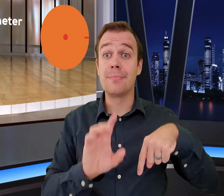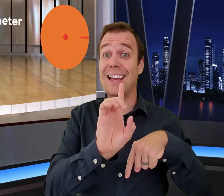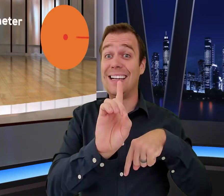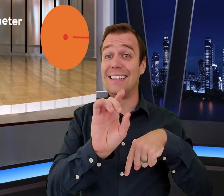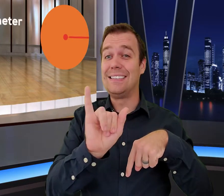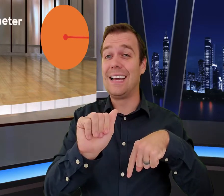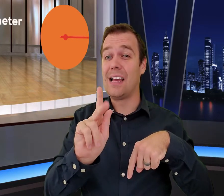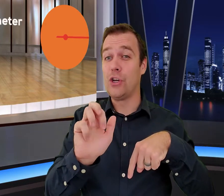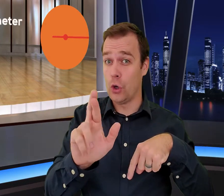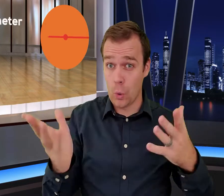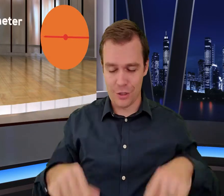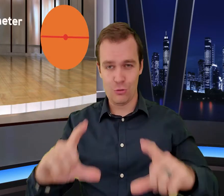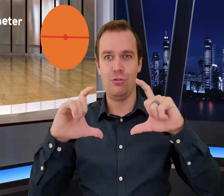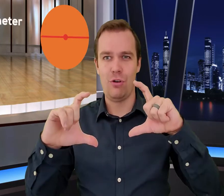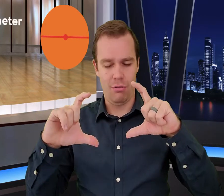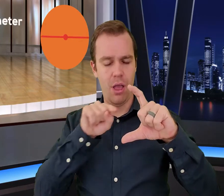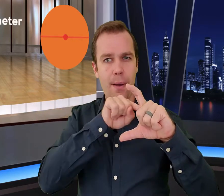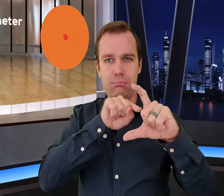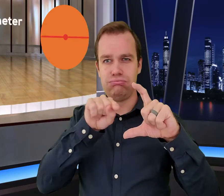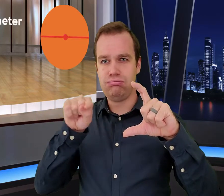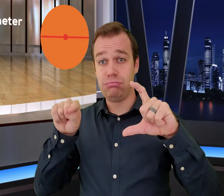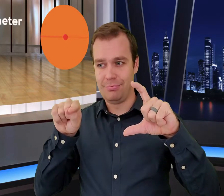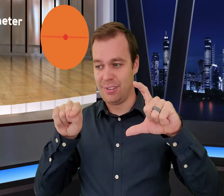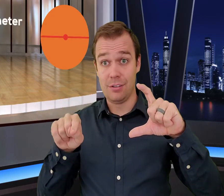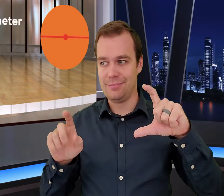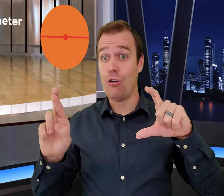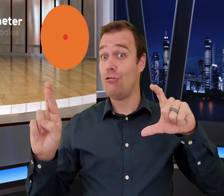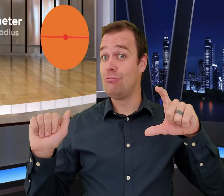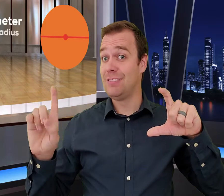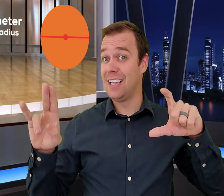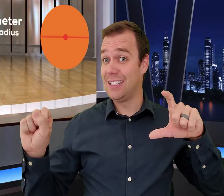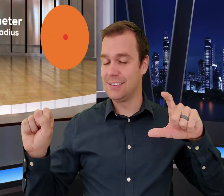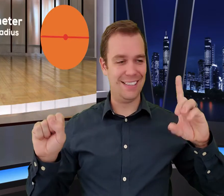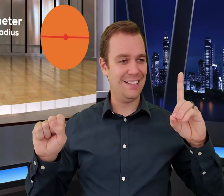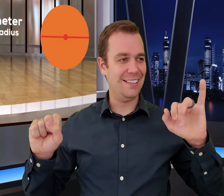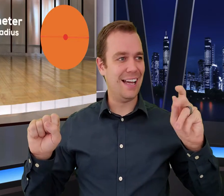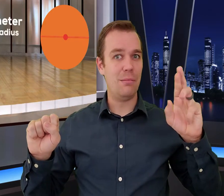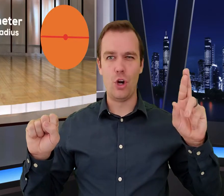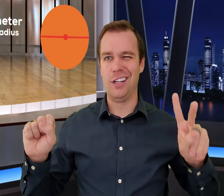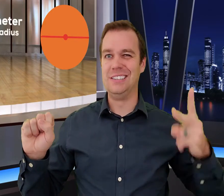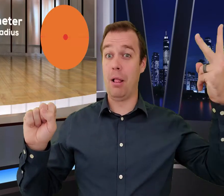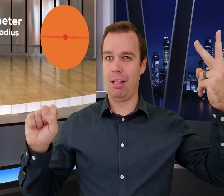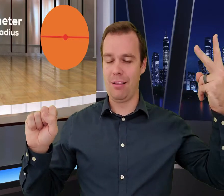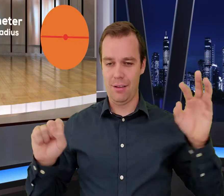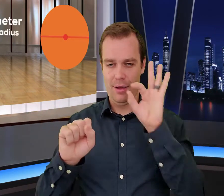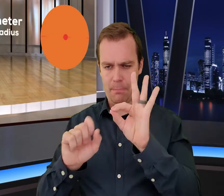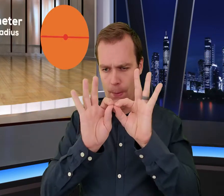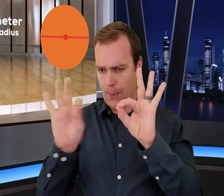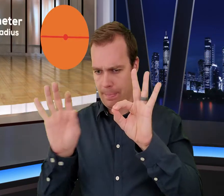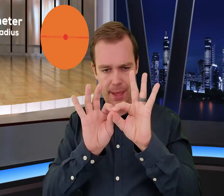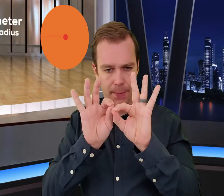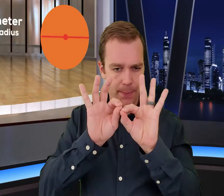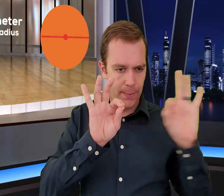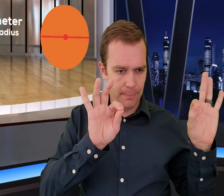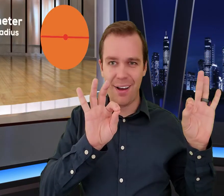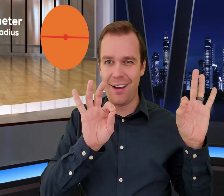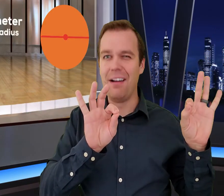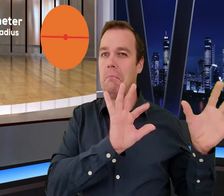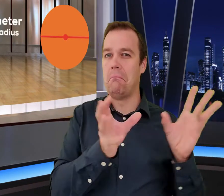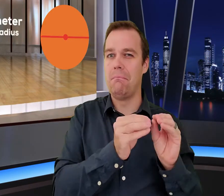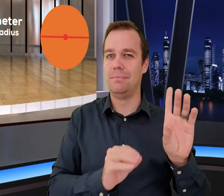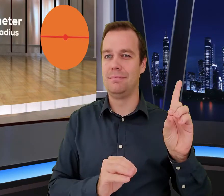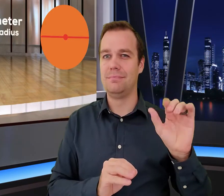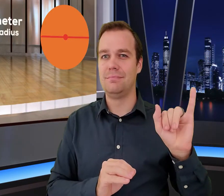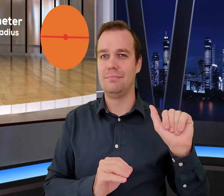Diameter is the distance across a circle. It is twice as long as radius, drawn in exactly the opposite